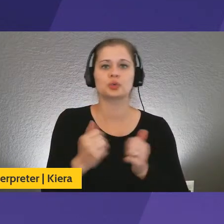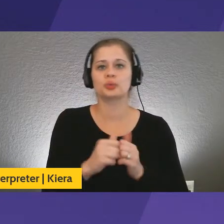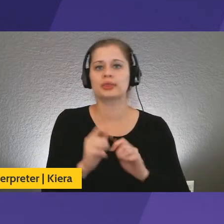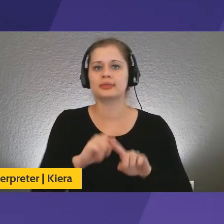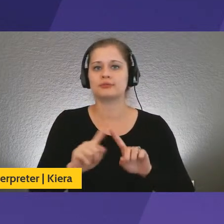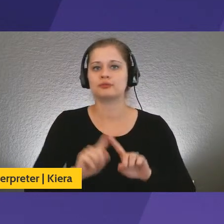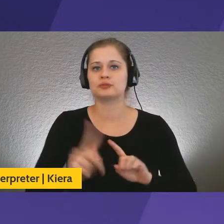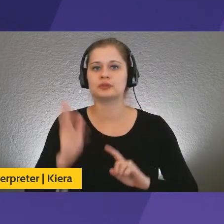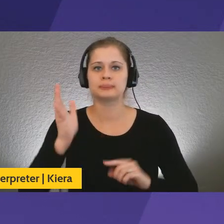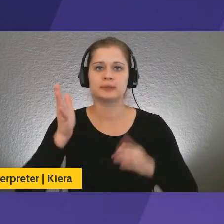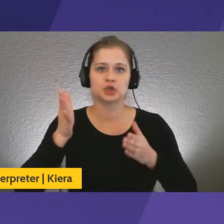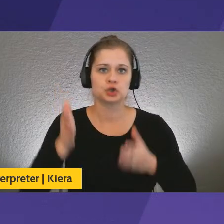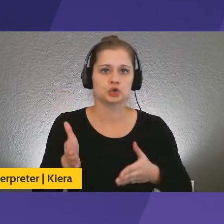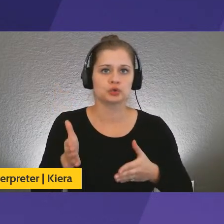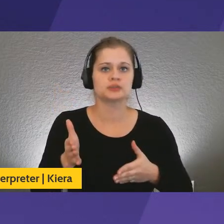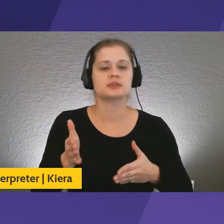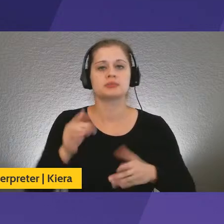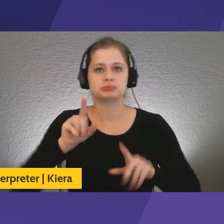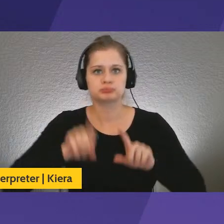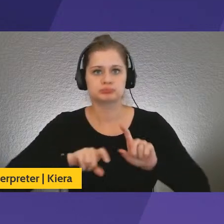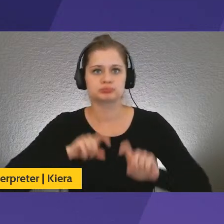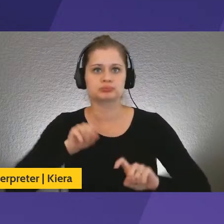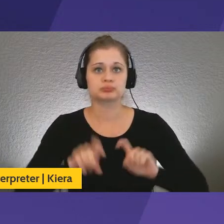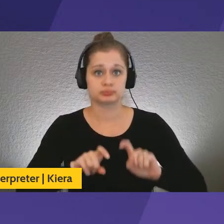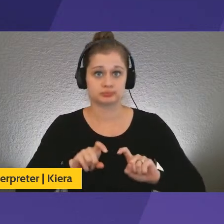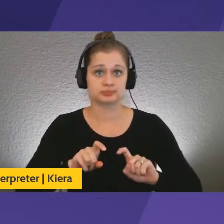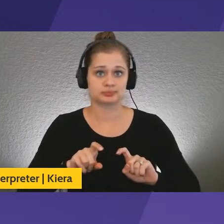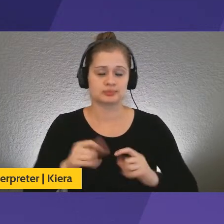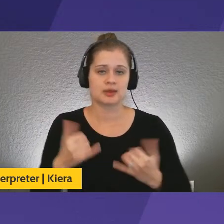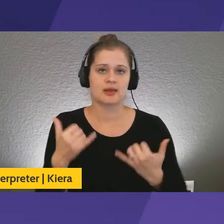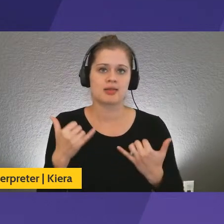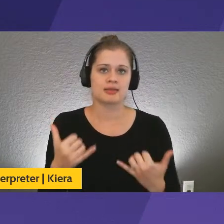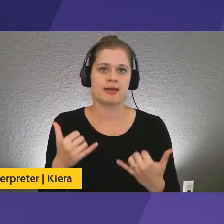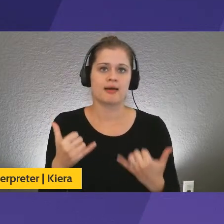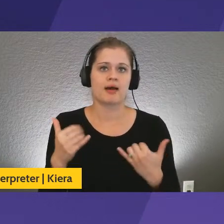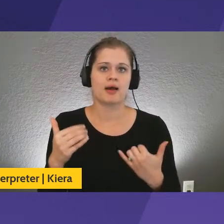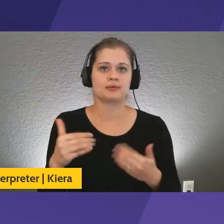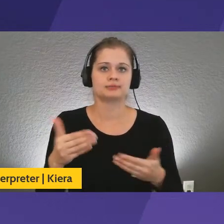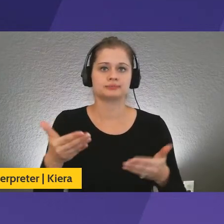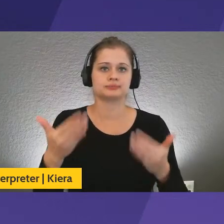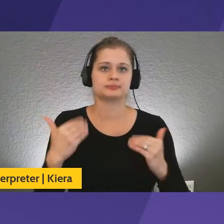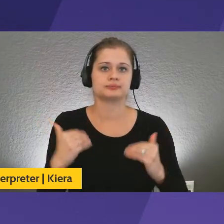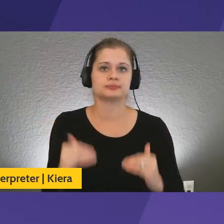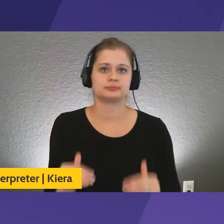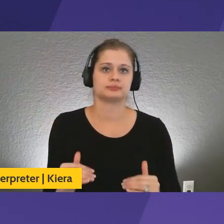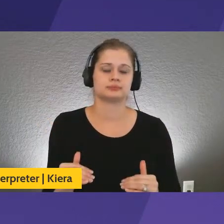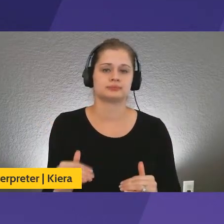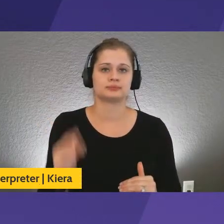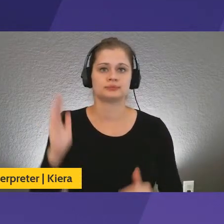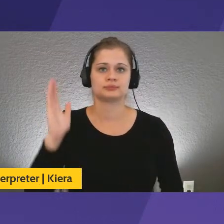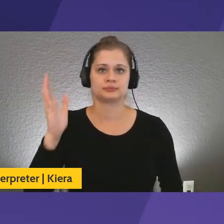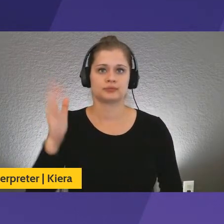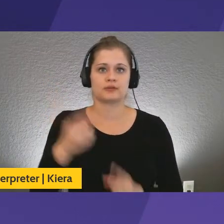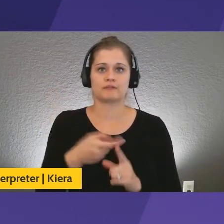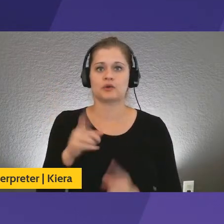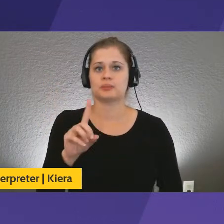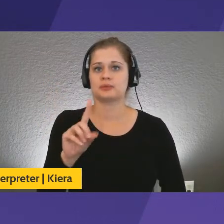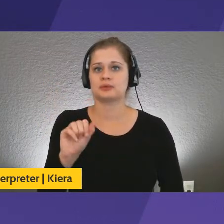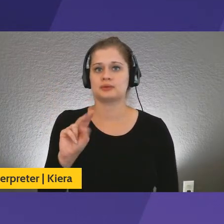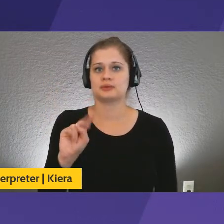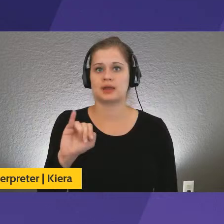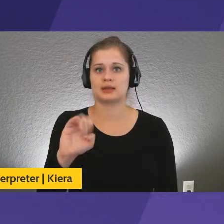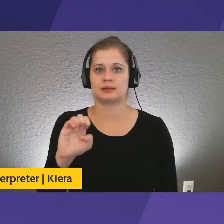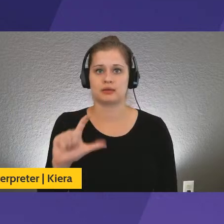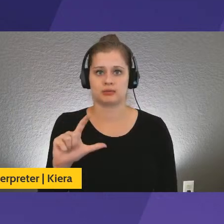and questions are being asked. Now we will go to another talk. This time is from Daniel. He will be